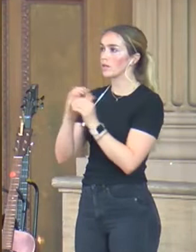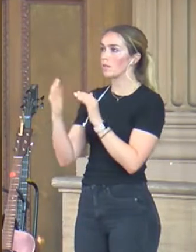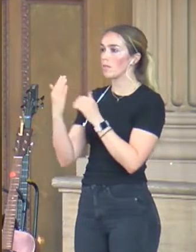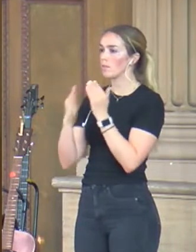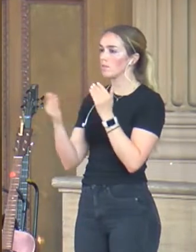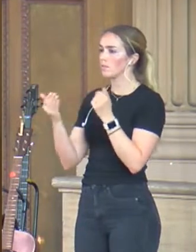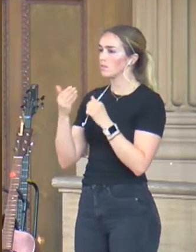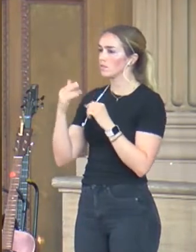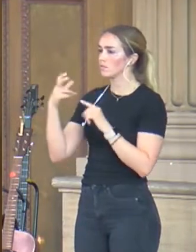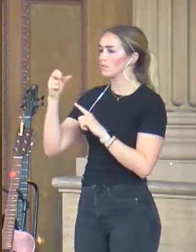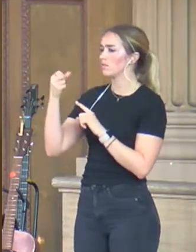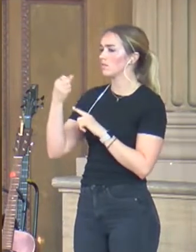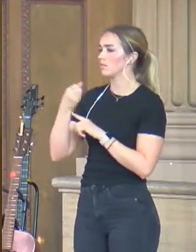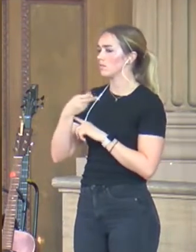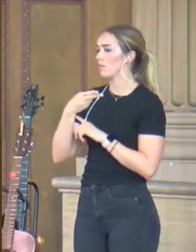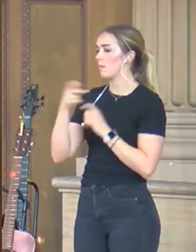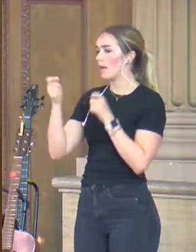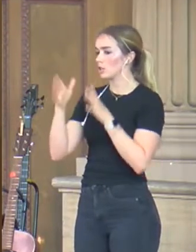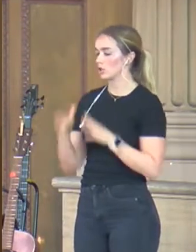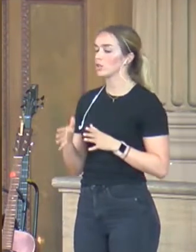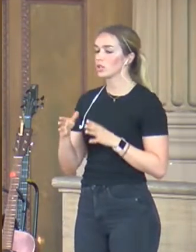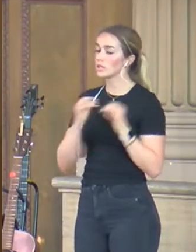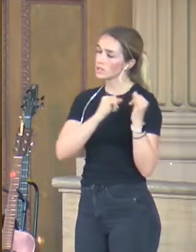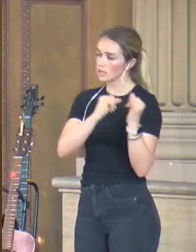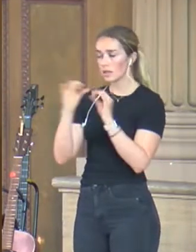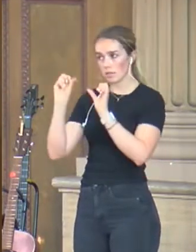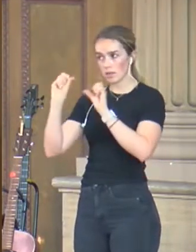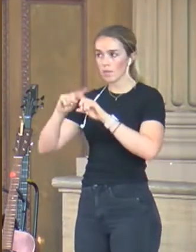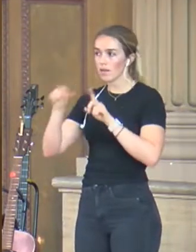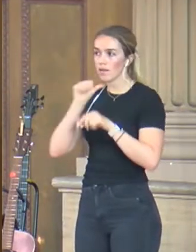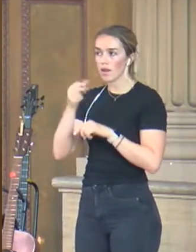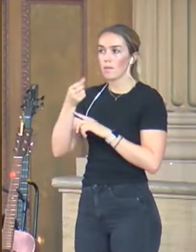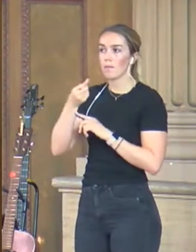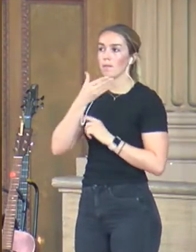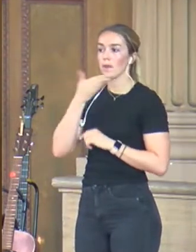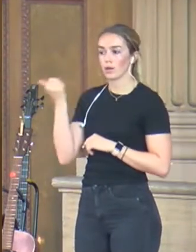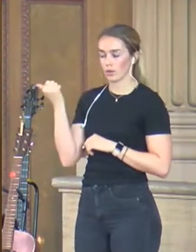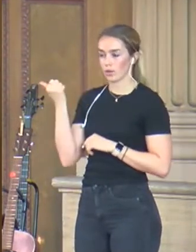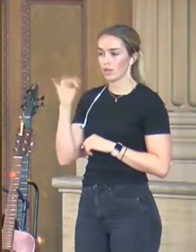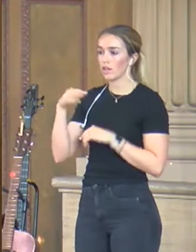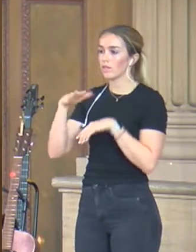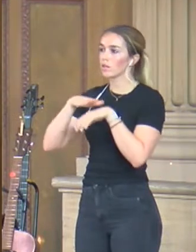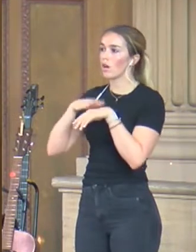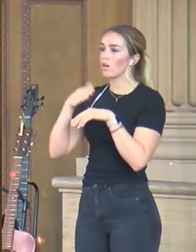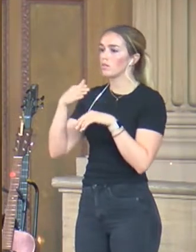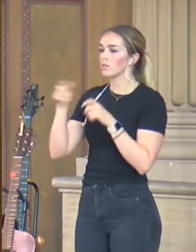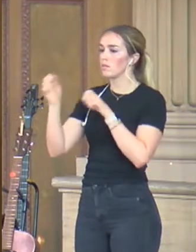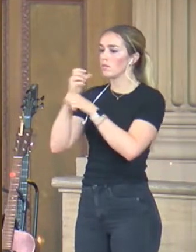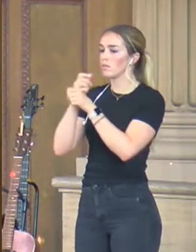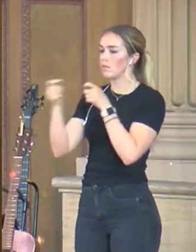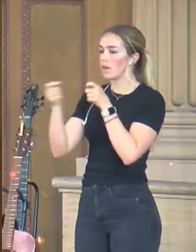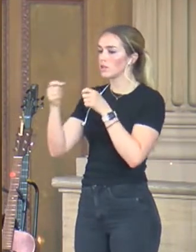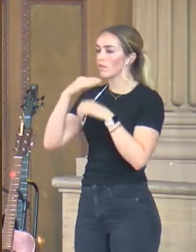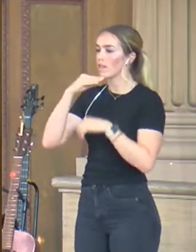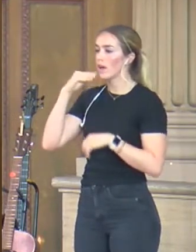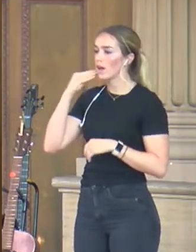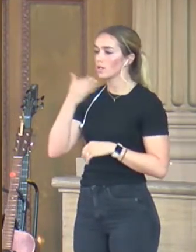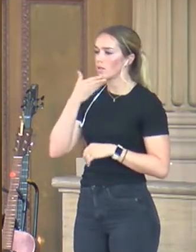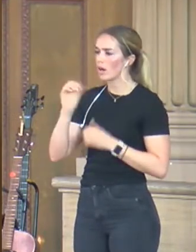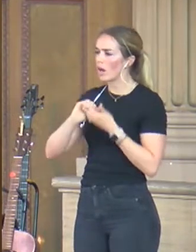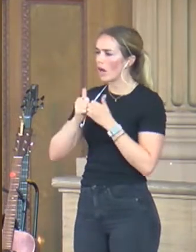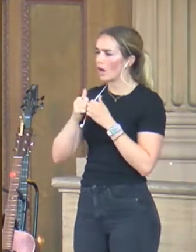It's enough for the disciple to be like his teacher and the servant like his master. If they've called the master of the house Beelzebul, how much more will they malign those of his